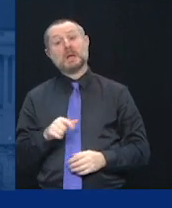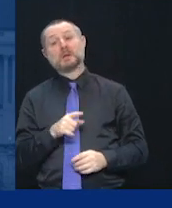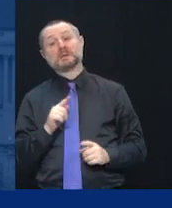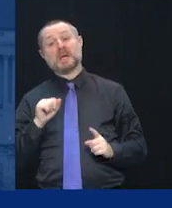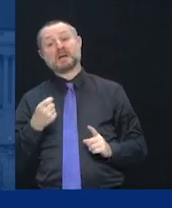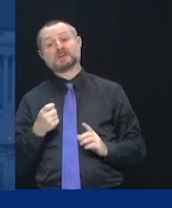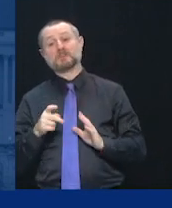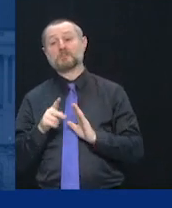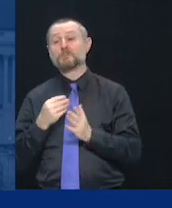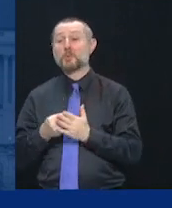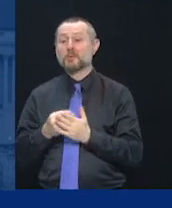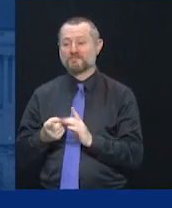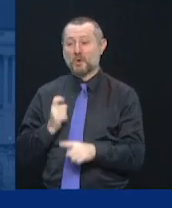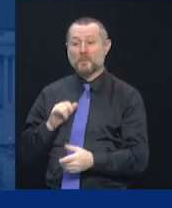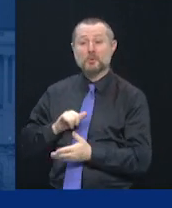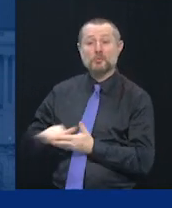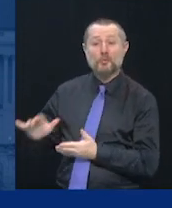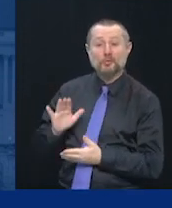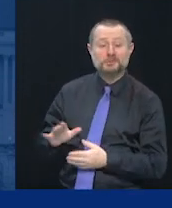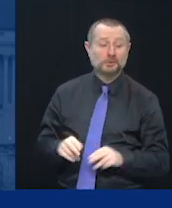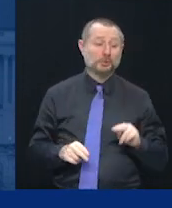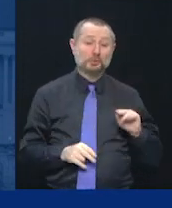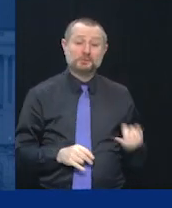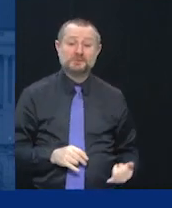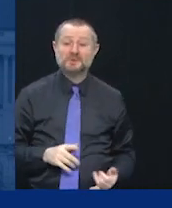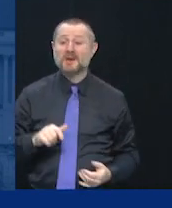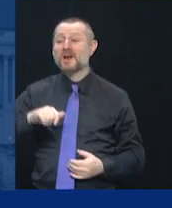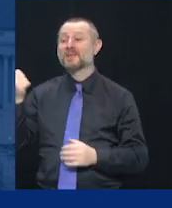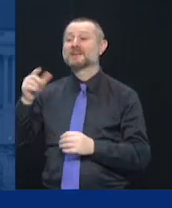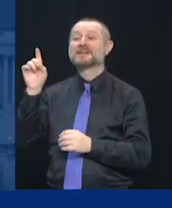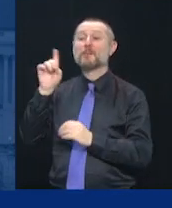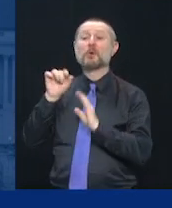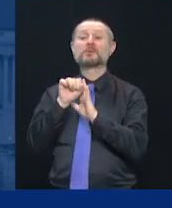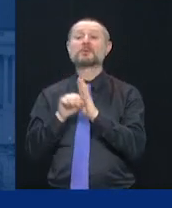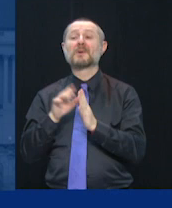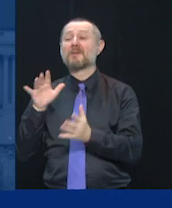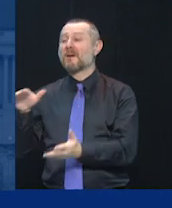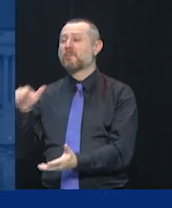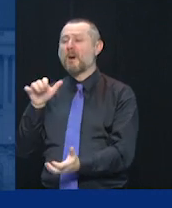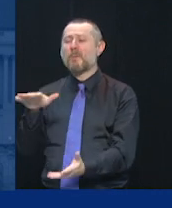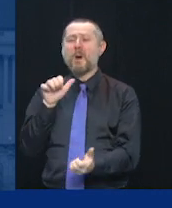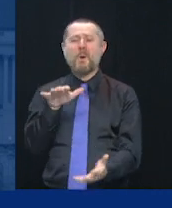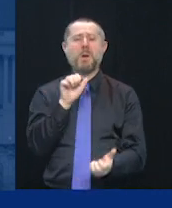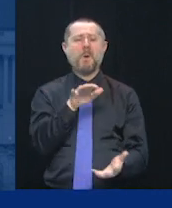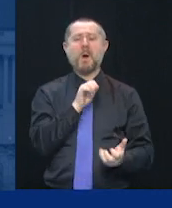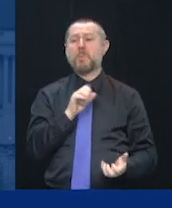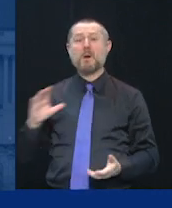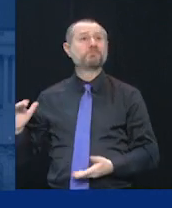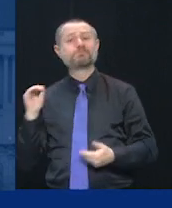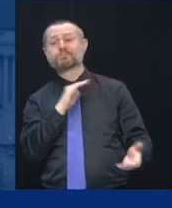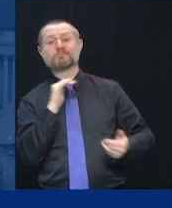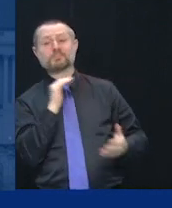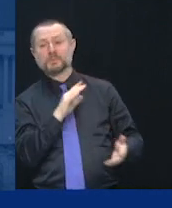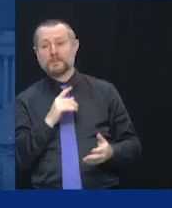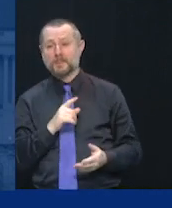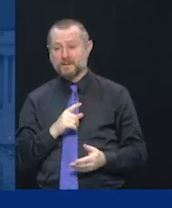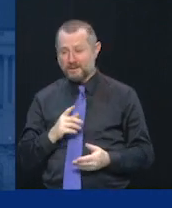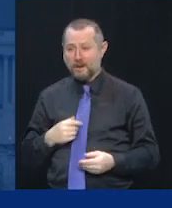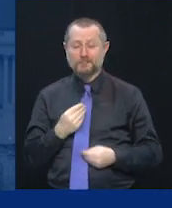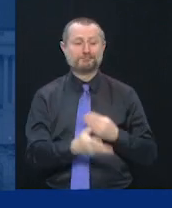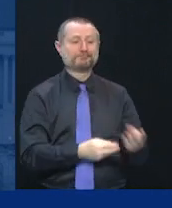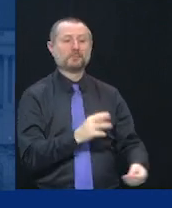from New York, New Jersey, other Democratic states, and they transferred it to Republican states. That's what